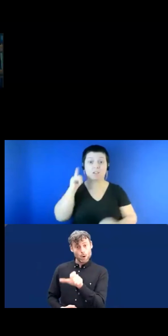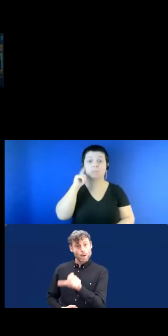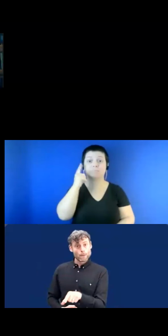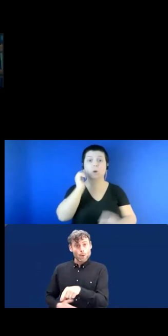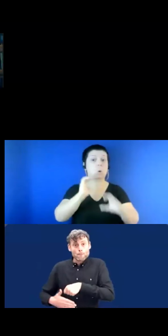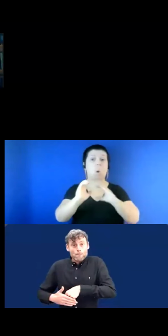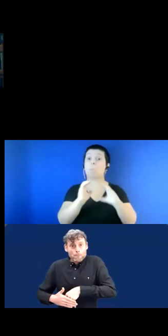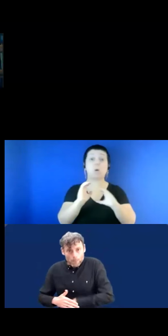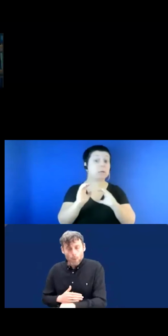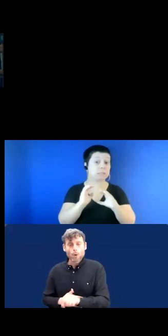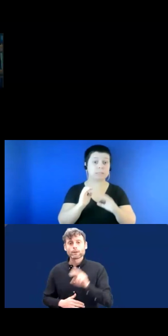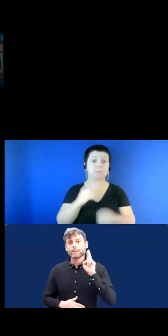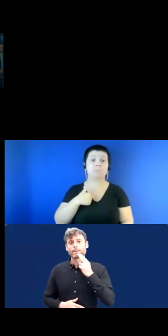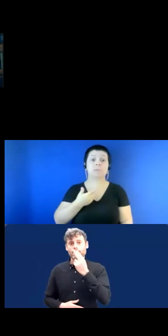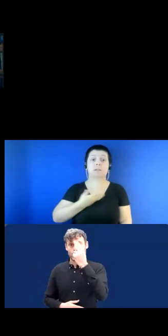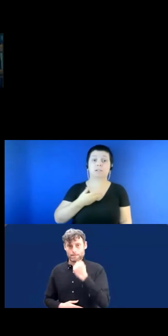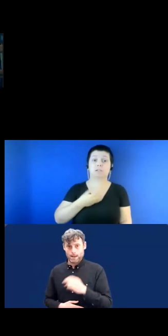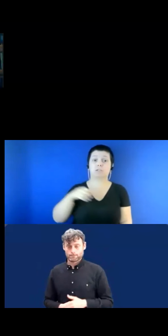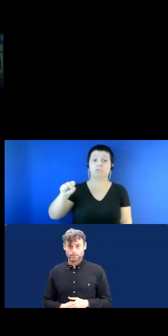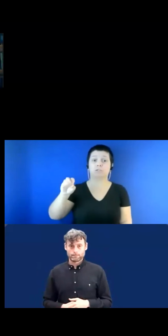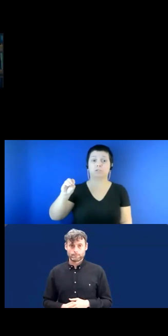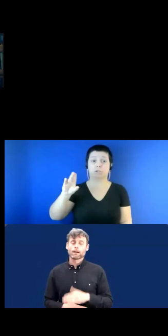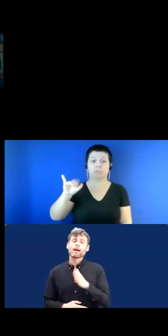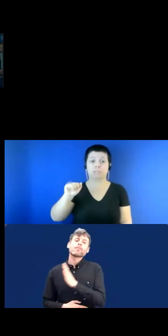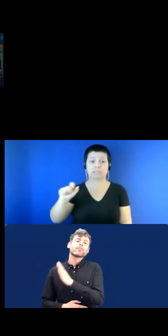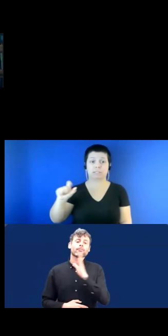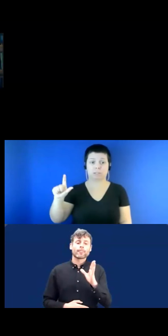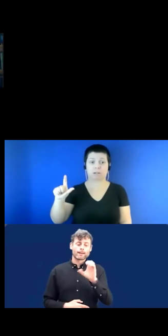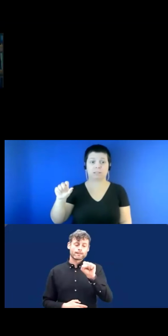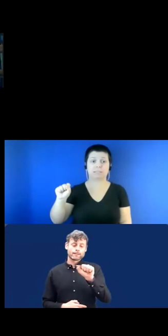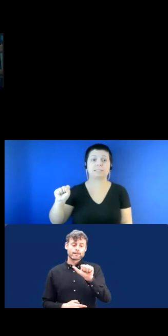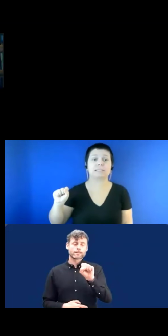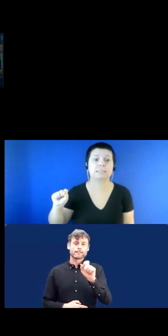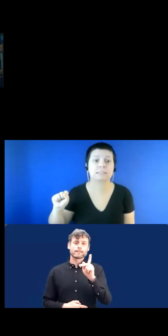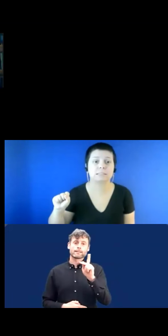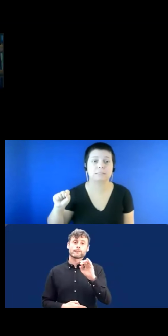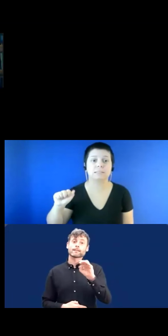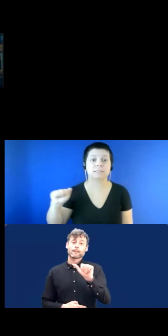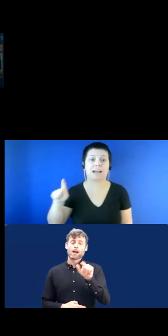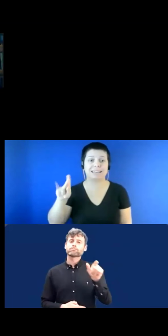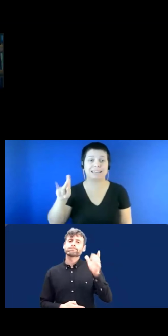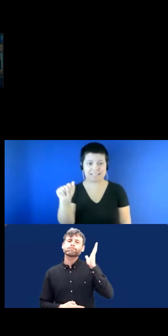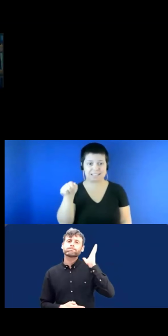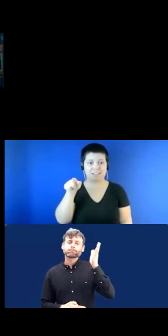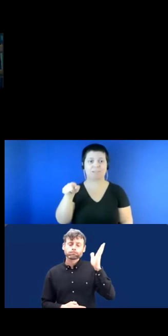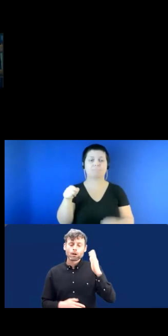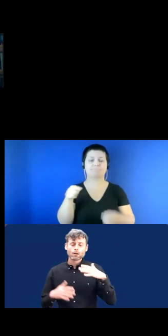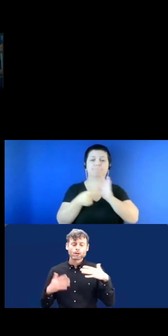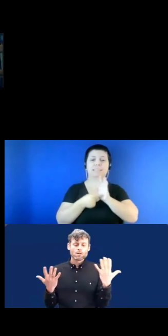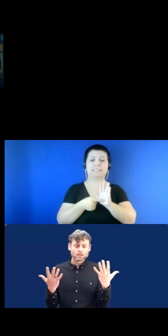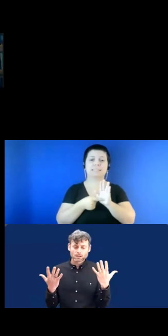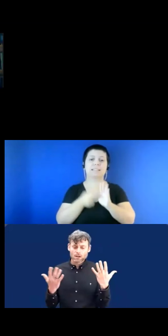colleague Saskia Damen will present her study on social validity measures, which is relevant